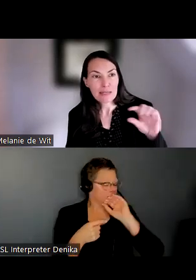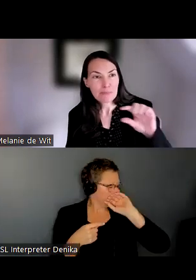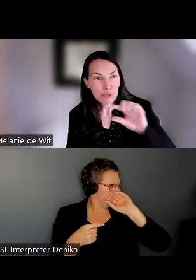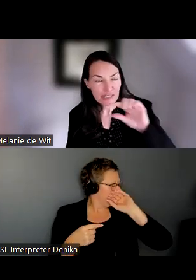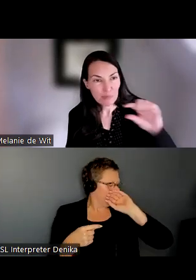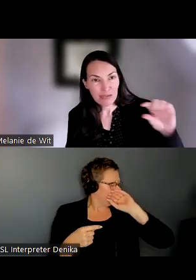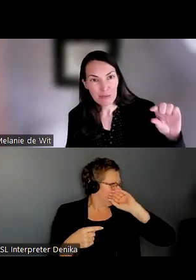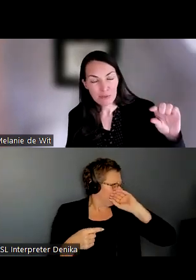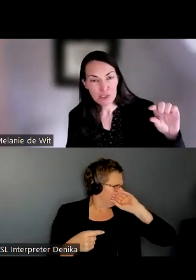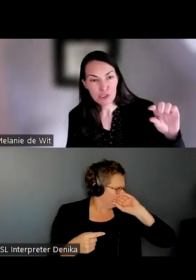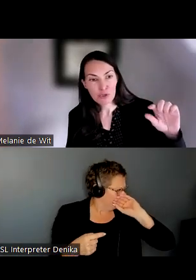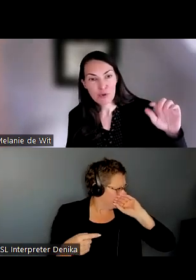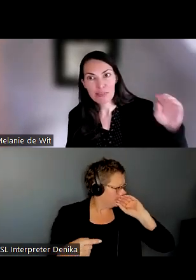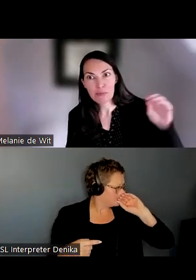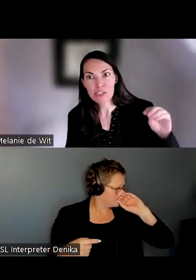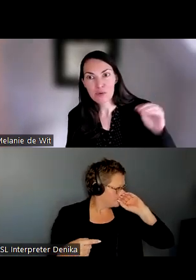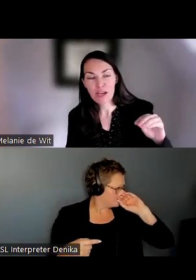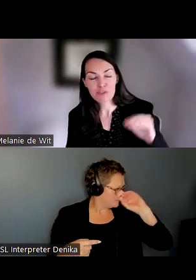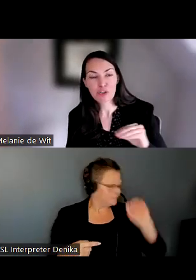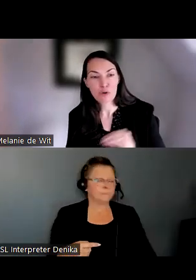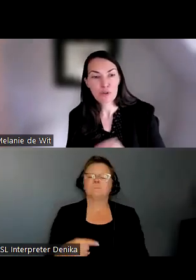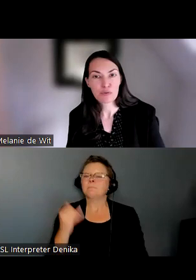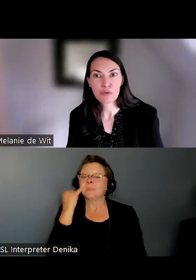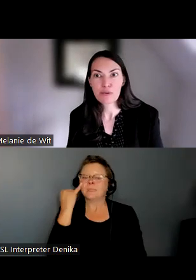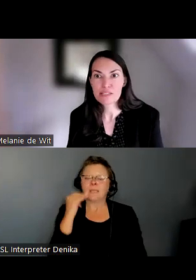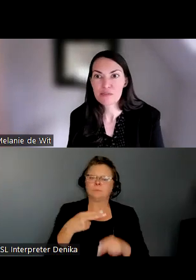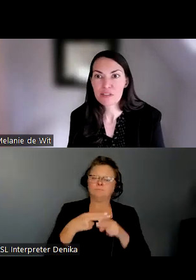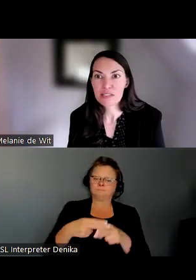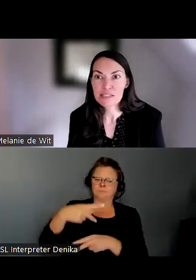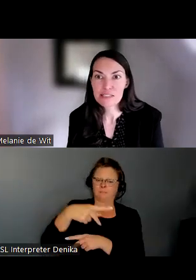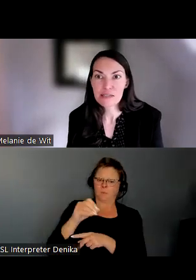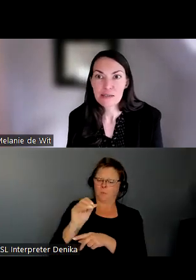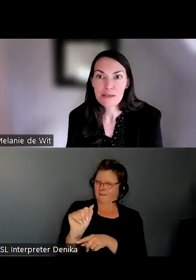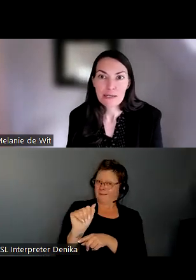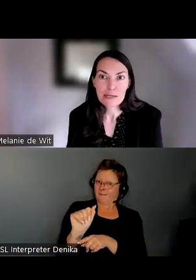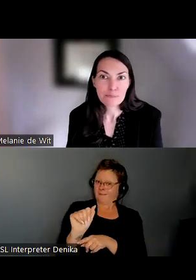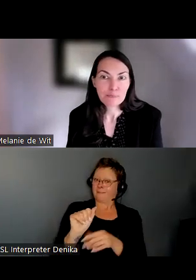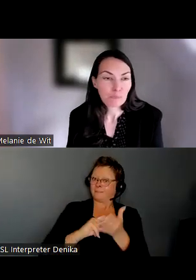POA puts them at number 2, and then we don't have to go through the rest of the list